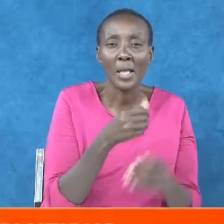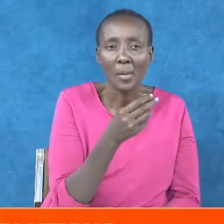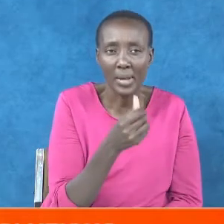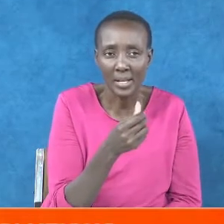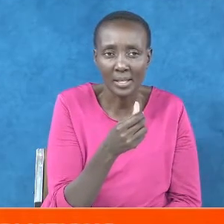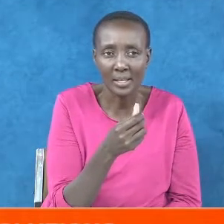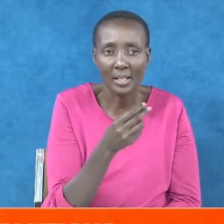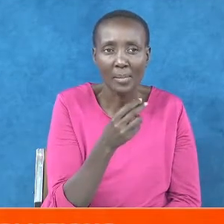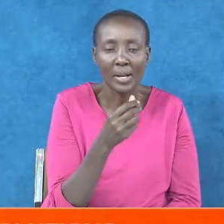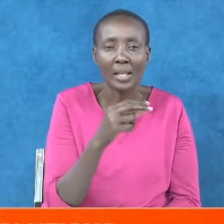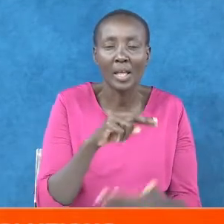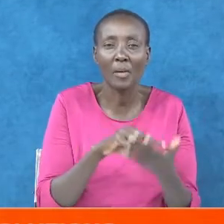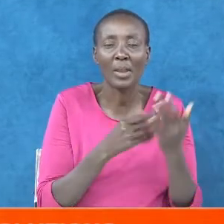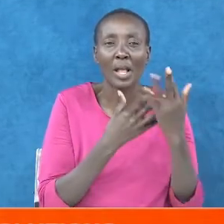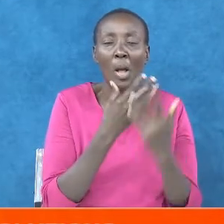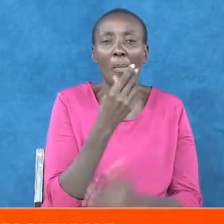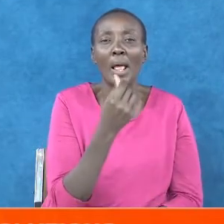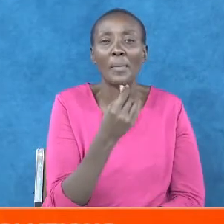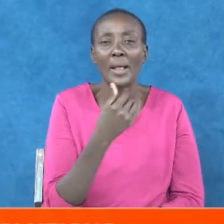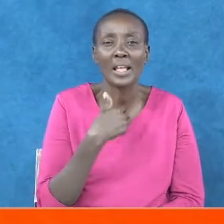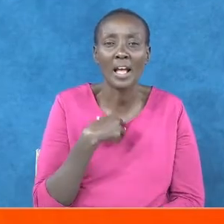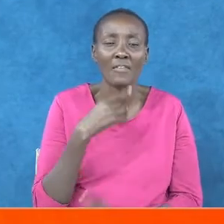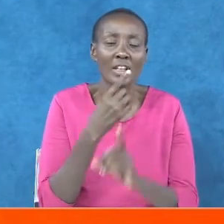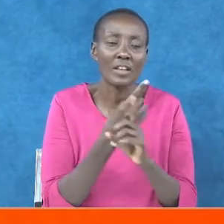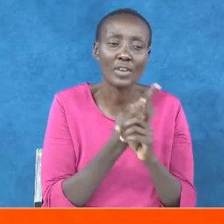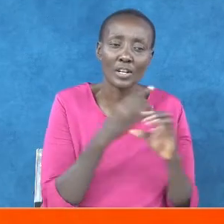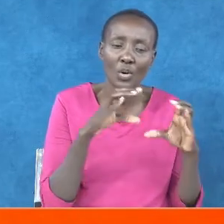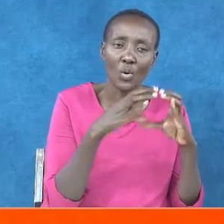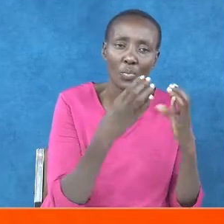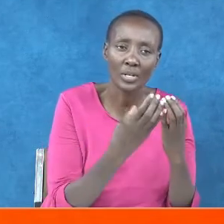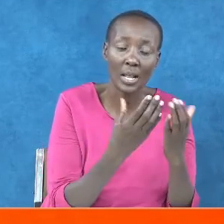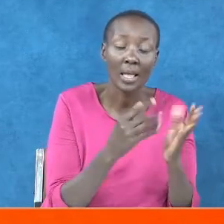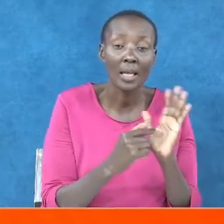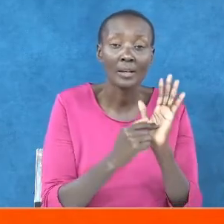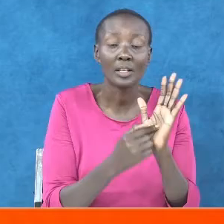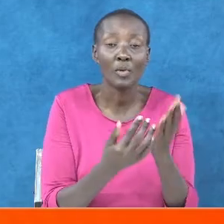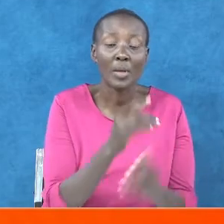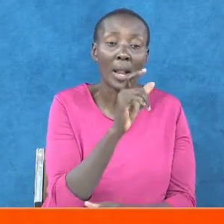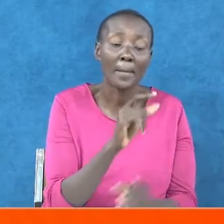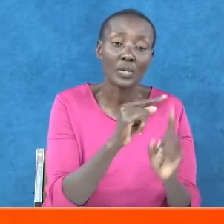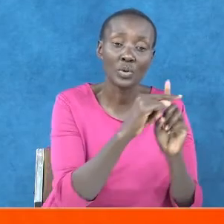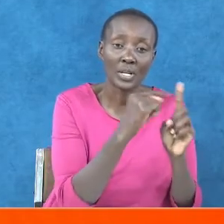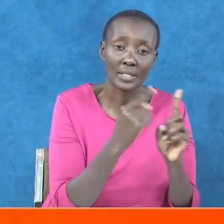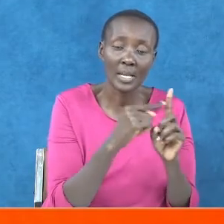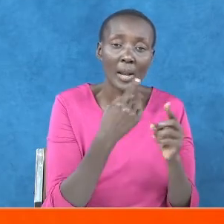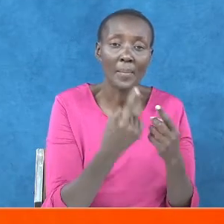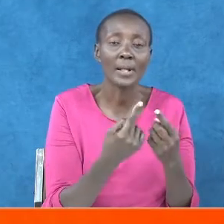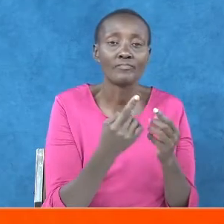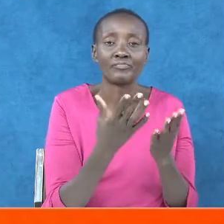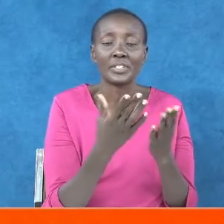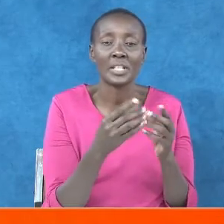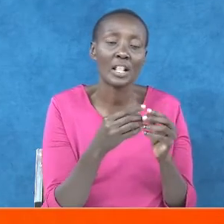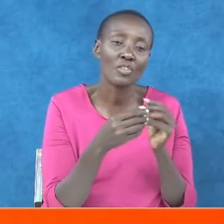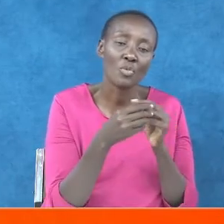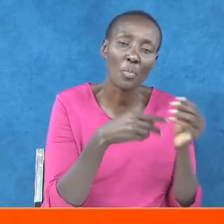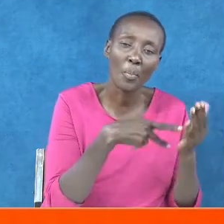referred to as blood money, which usually exists in various communities, where, for example, a person is murdered and reparations are paid to the